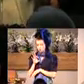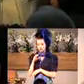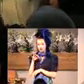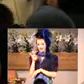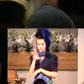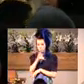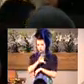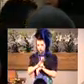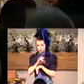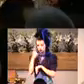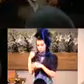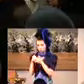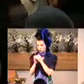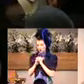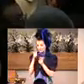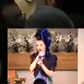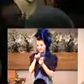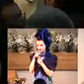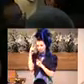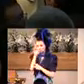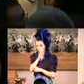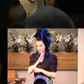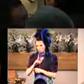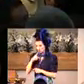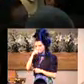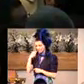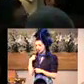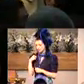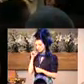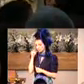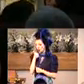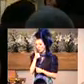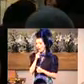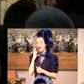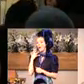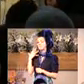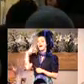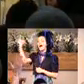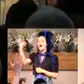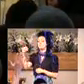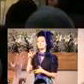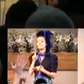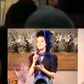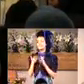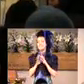us, pray more specifically for the board, because tomorrow I leave for 2 weeks on vacation,